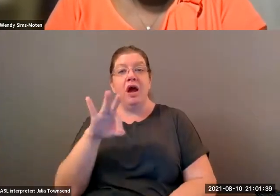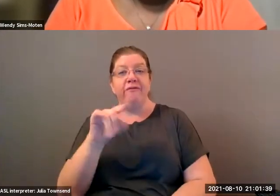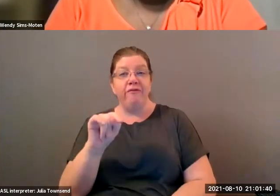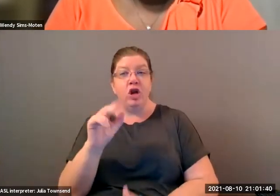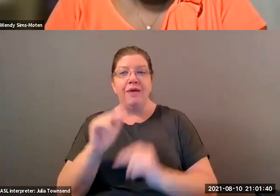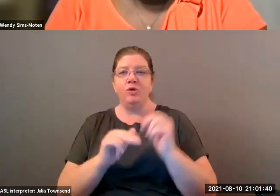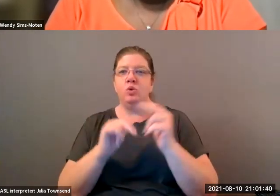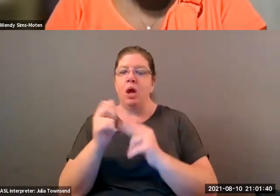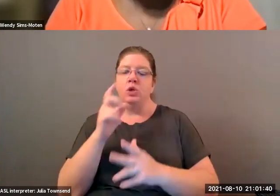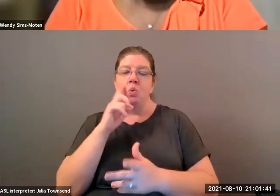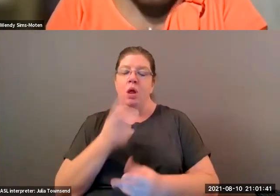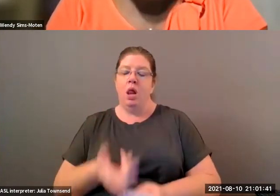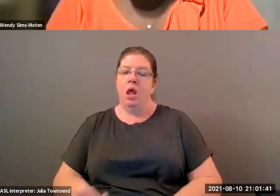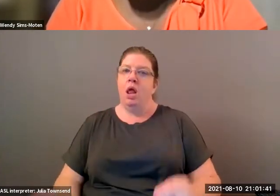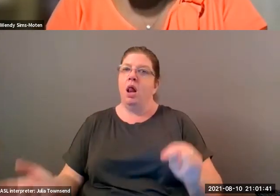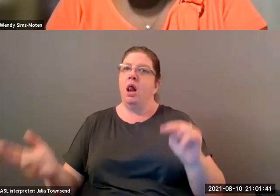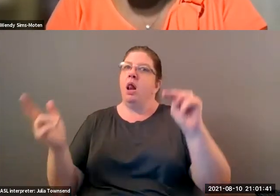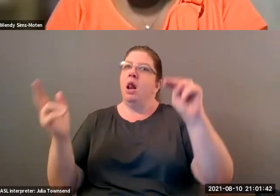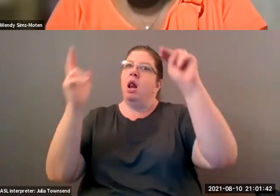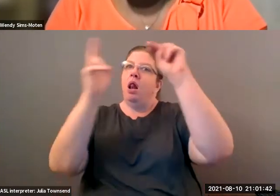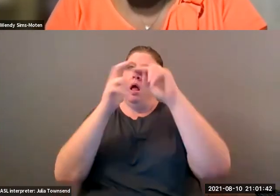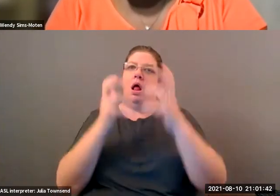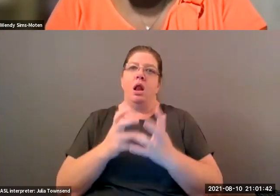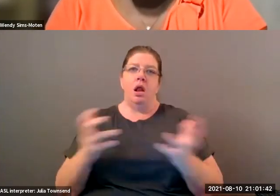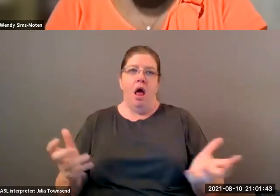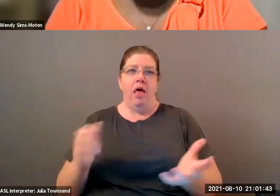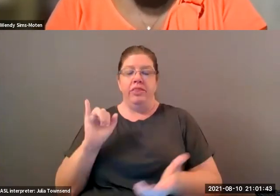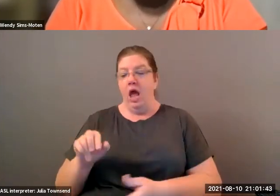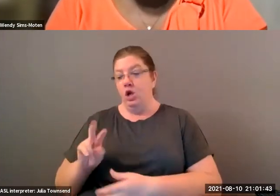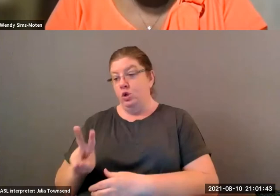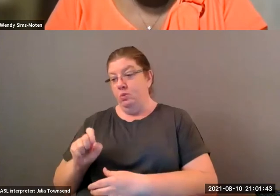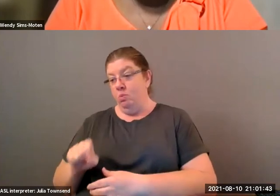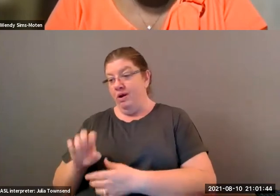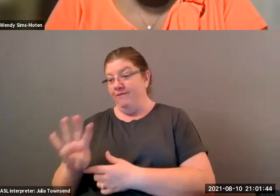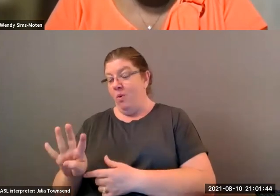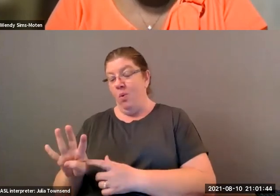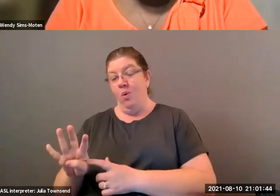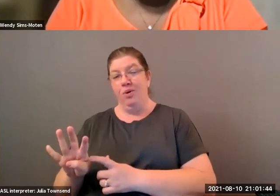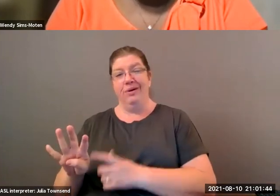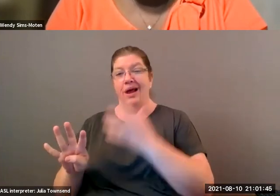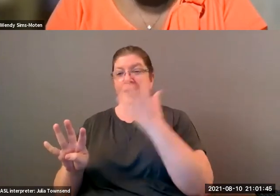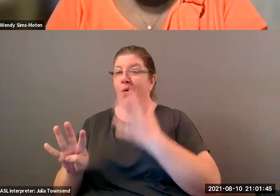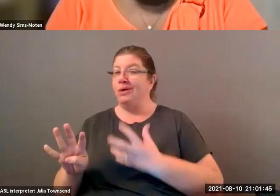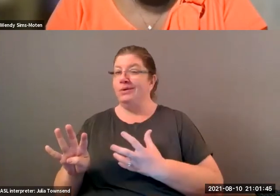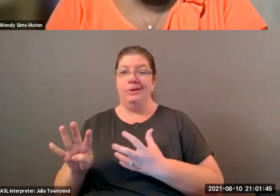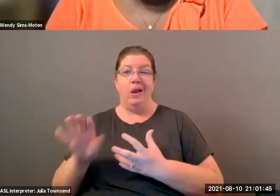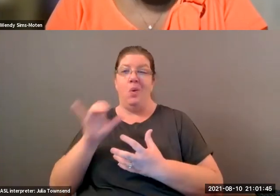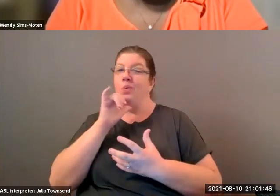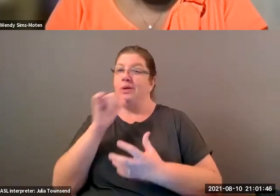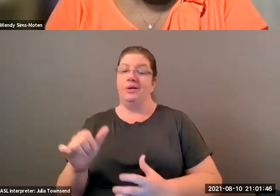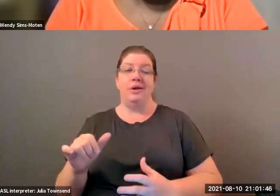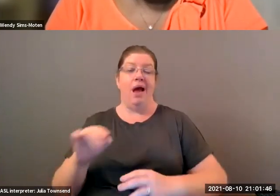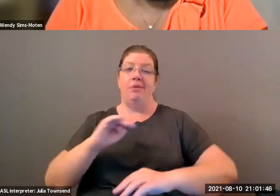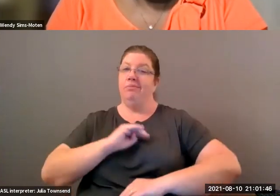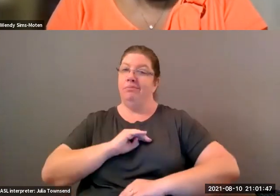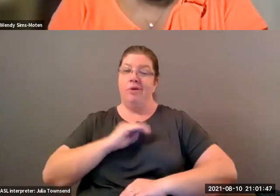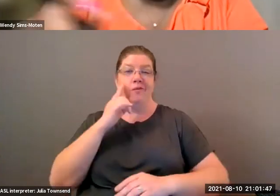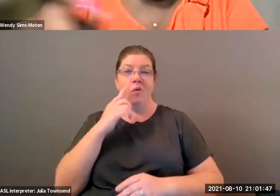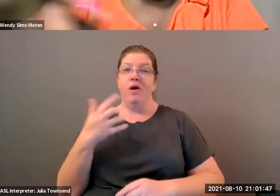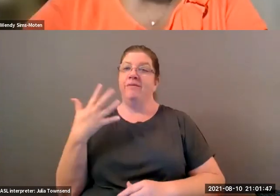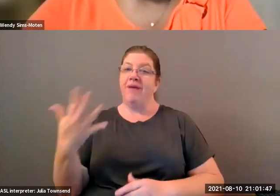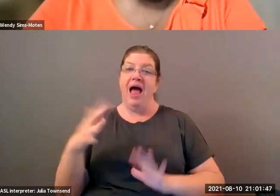construction has gone up significantly. So that 2.4, unfortunately, is probably not going to take care of five classrooms at Adelante right